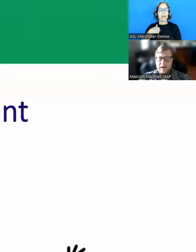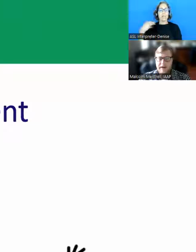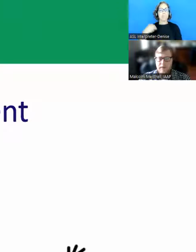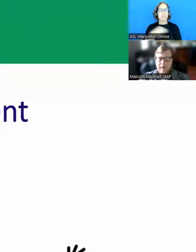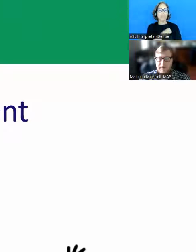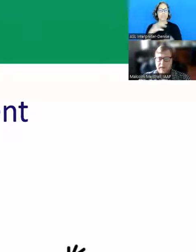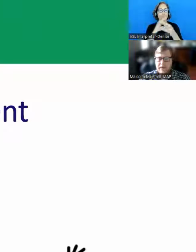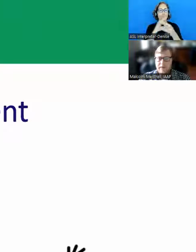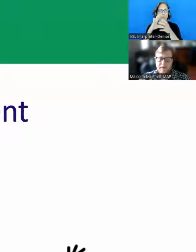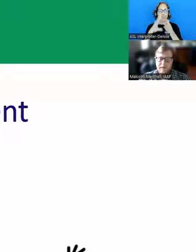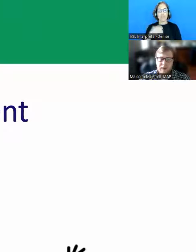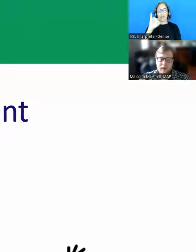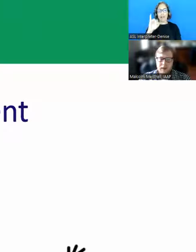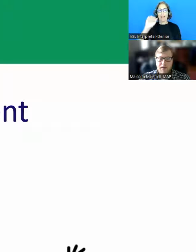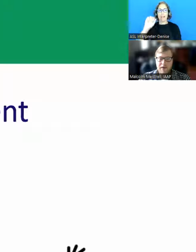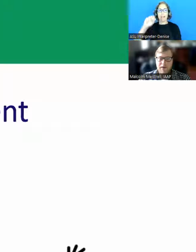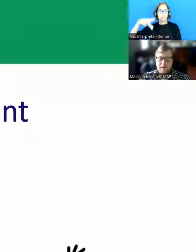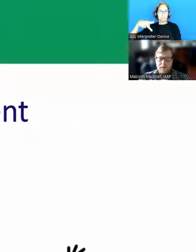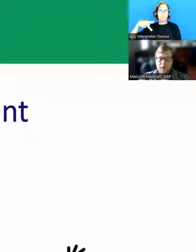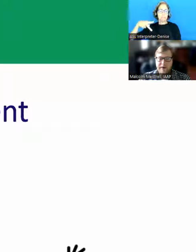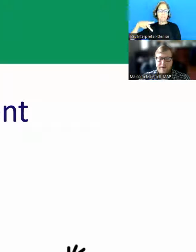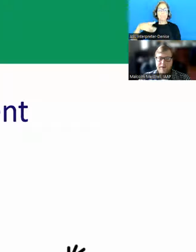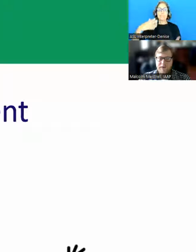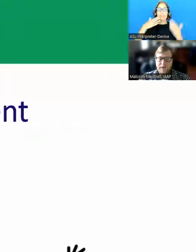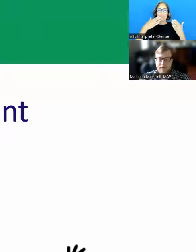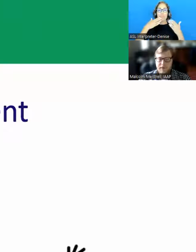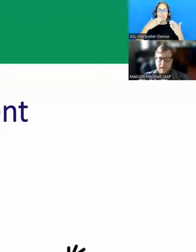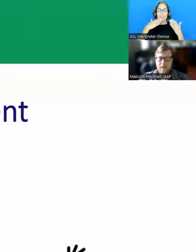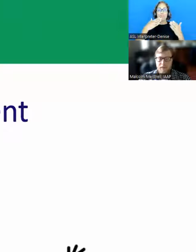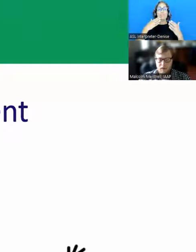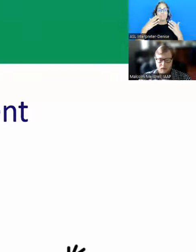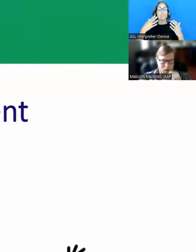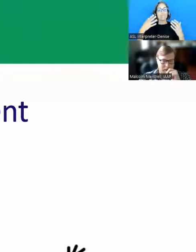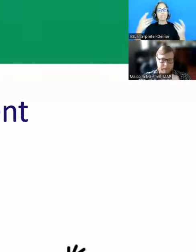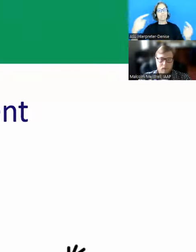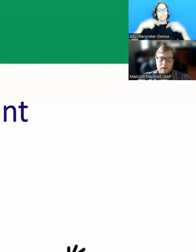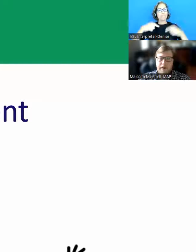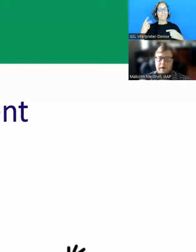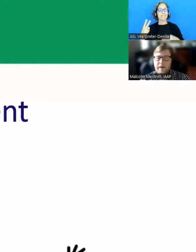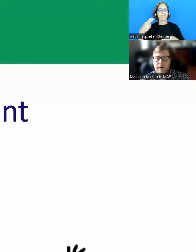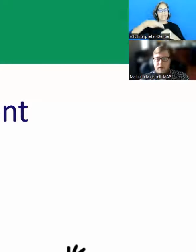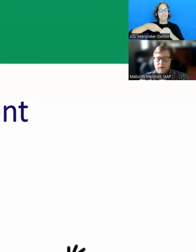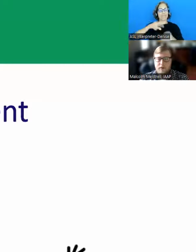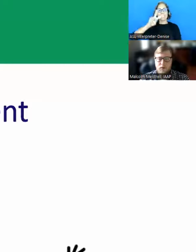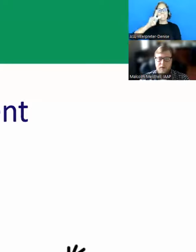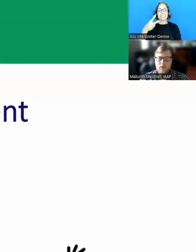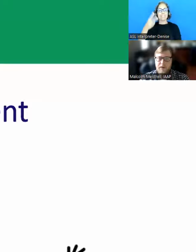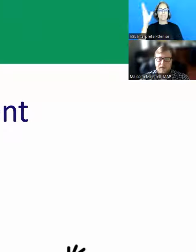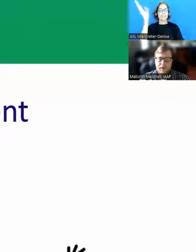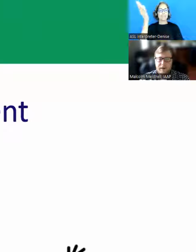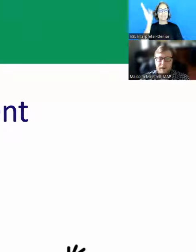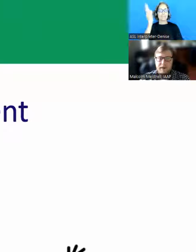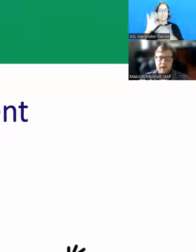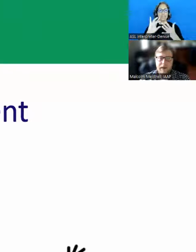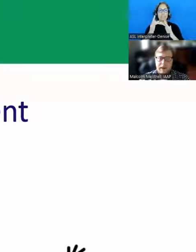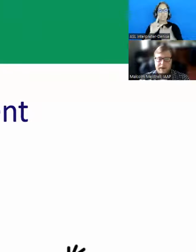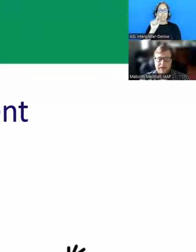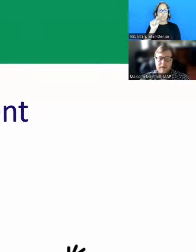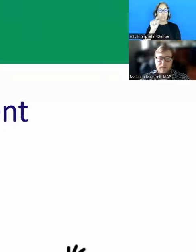with IAAP. Thank you for joining us for the second webinar of our